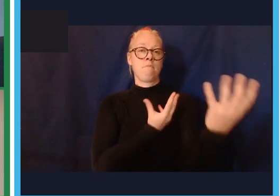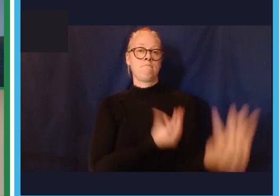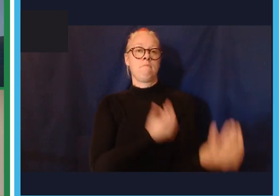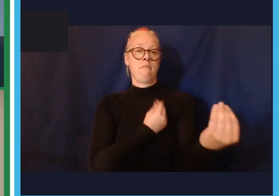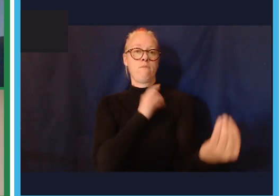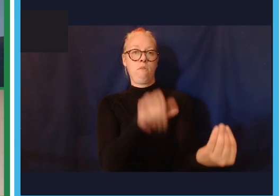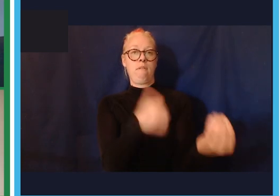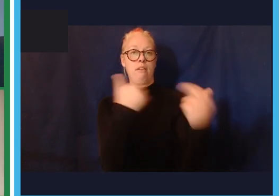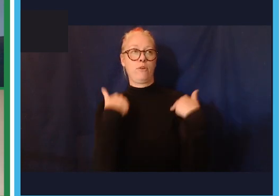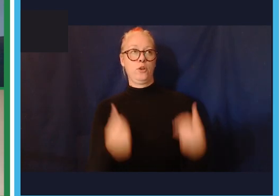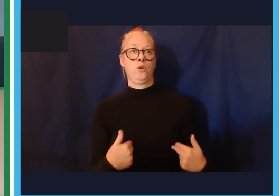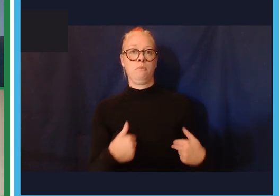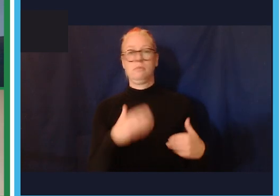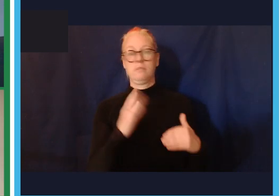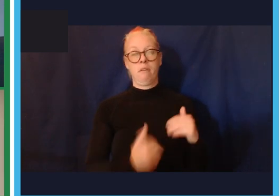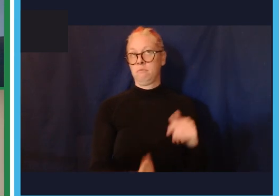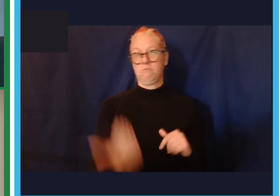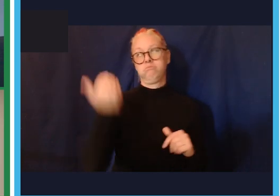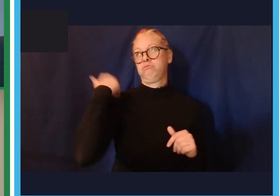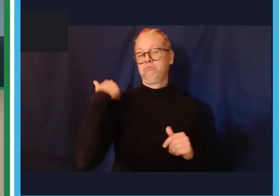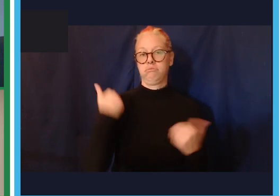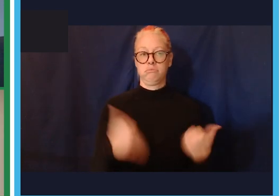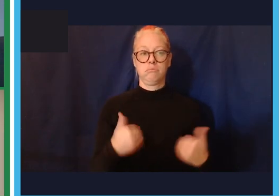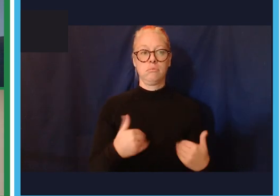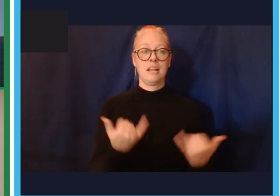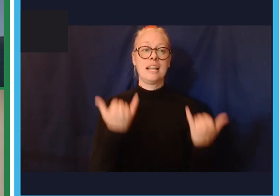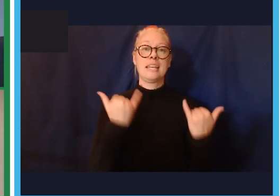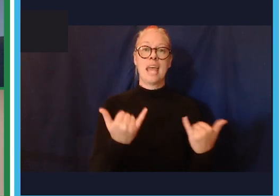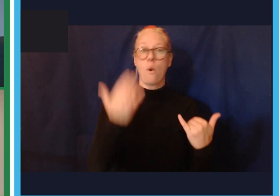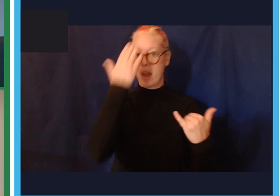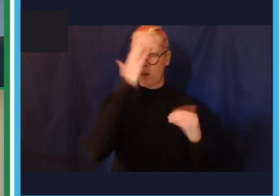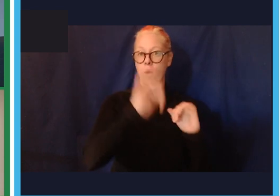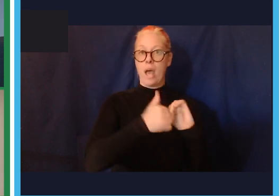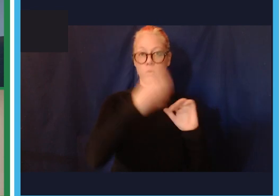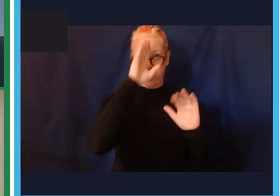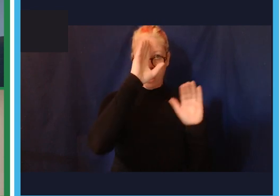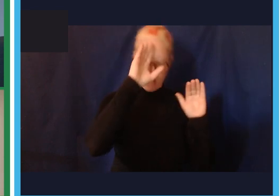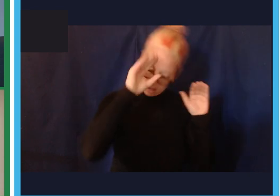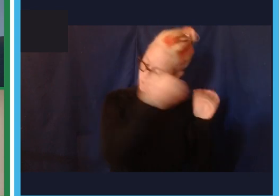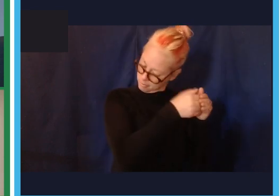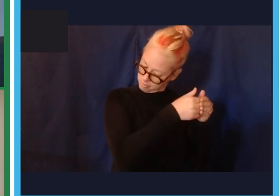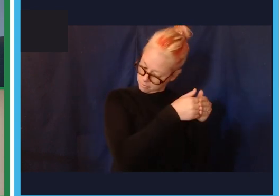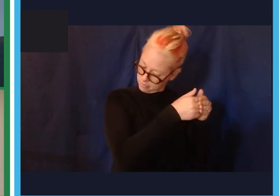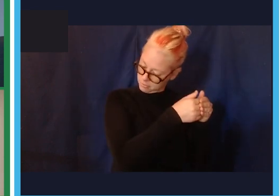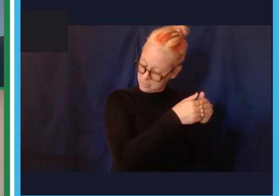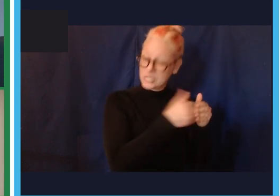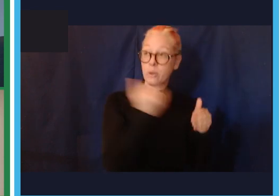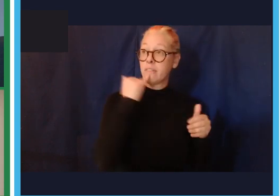kitchen's burning down behind me, that's me. I'm just relaxing and, you know, watching a podcast. So